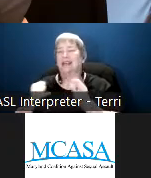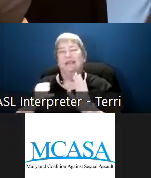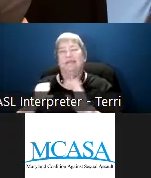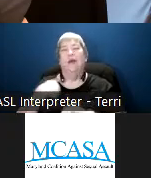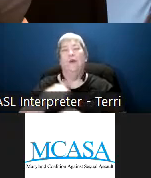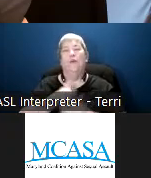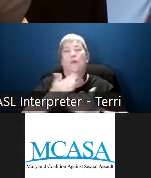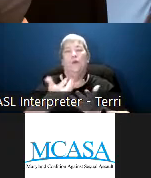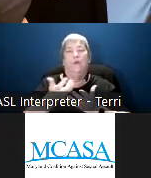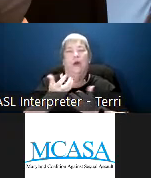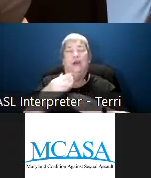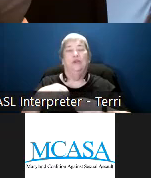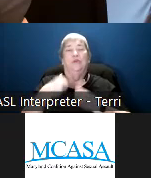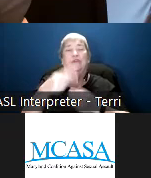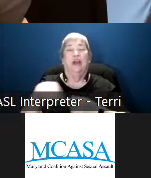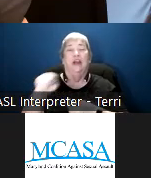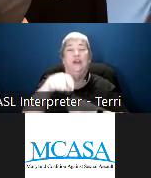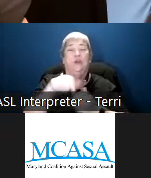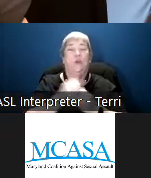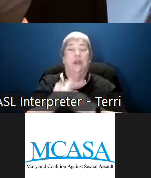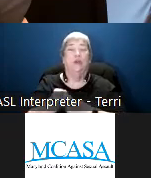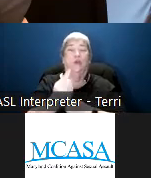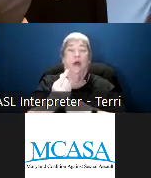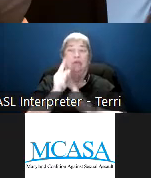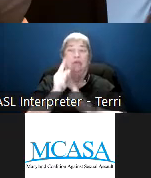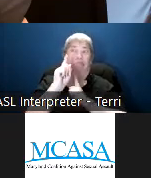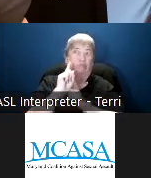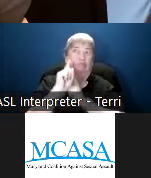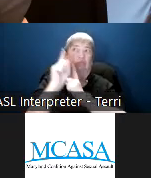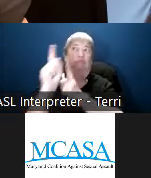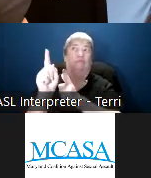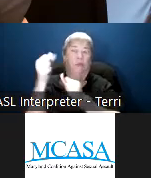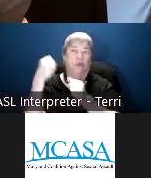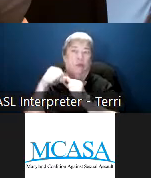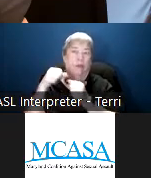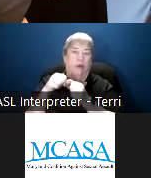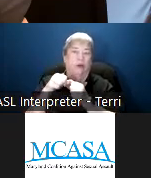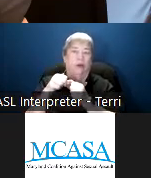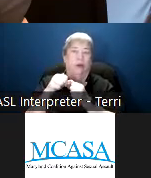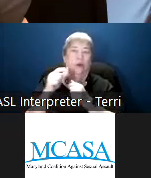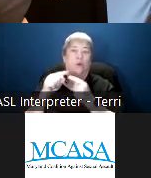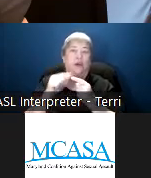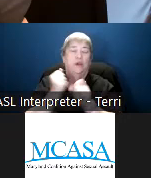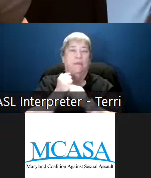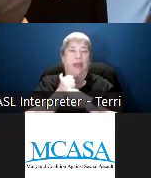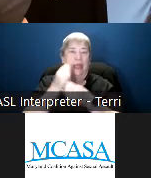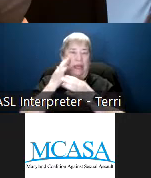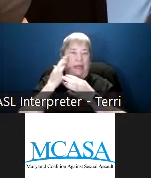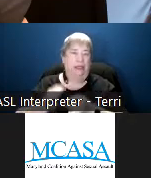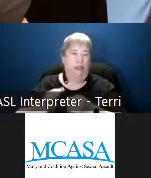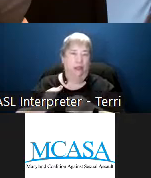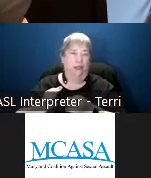we want to provide you with one guiding principle to remember when making ethical decisions regarding your work with